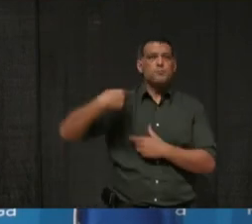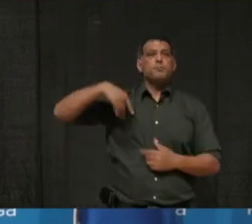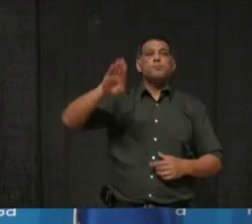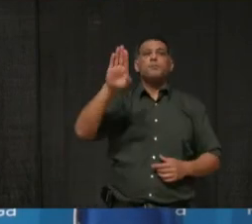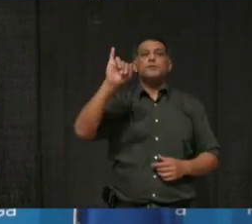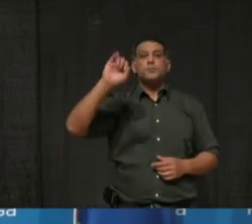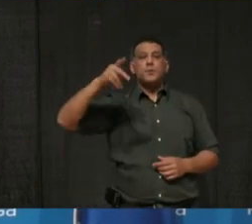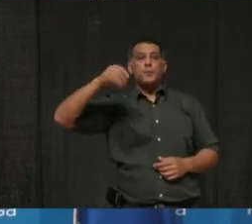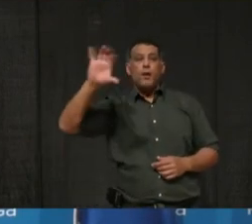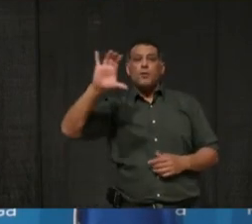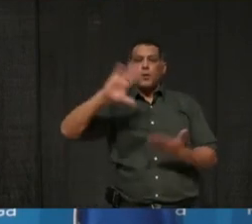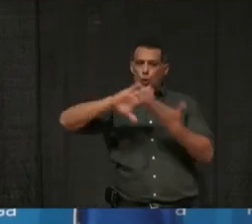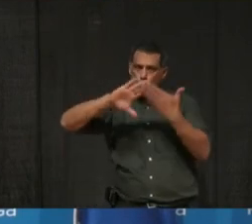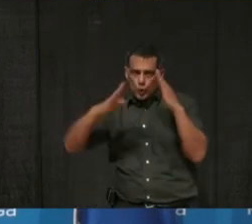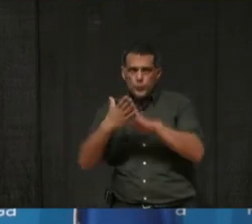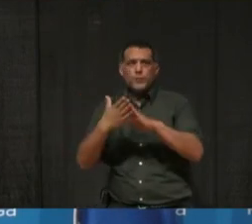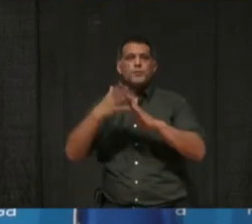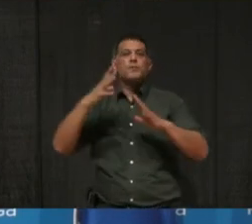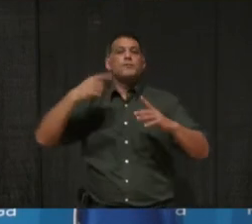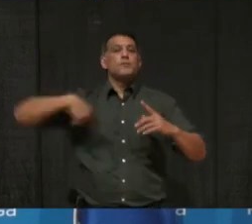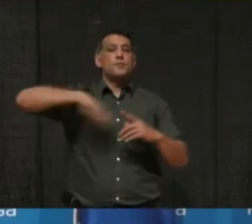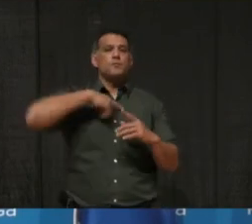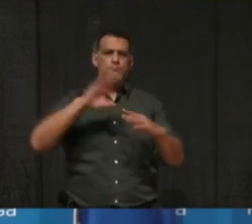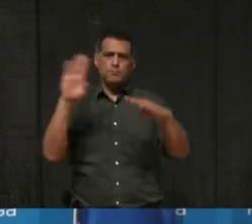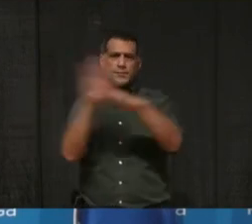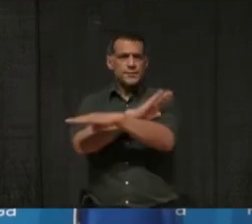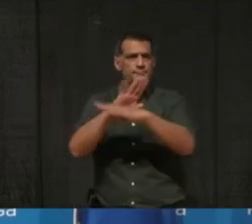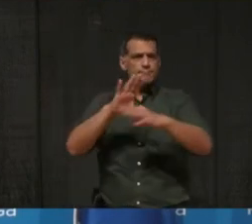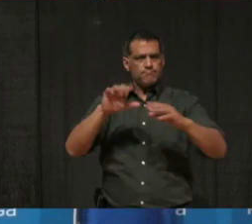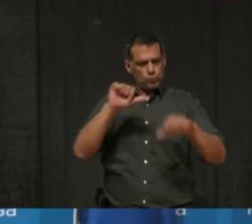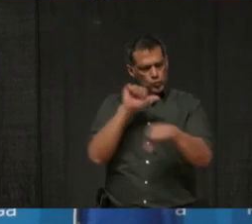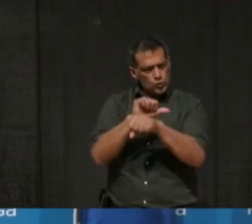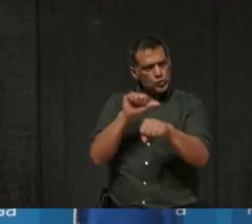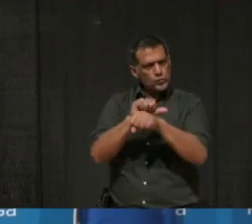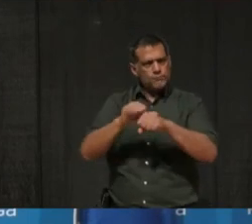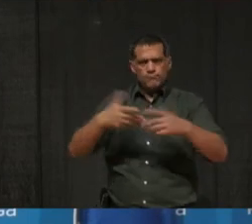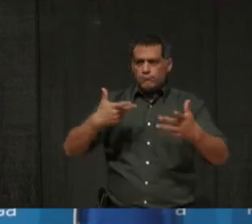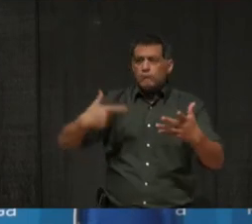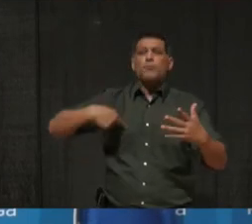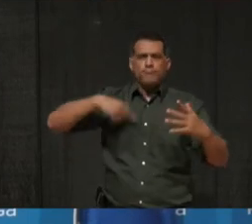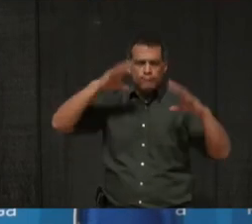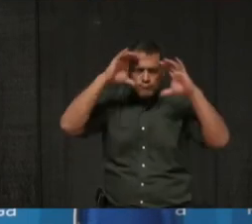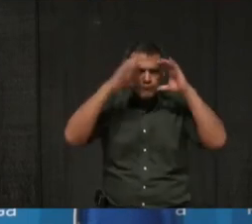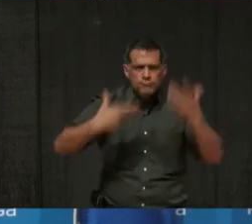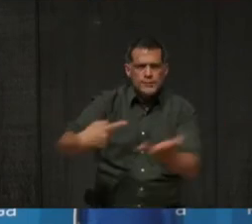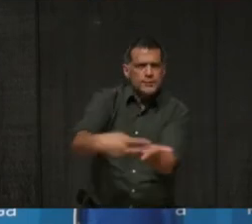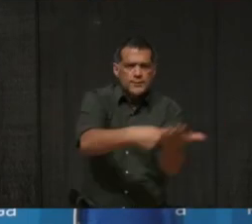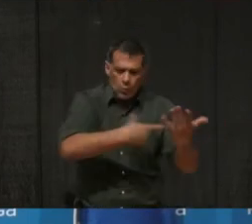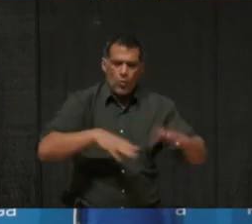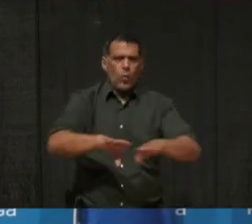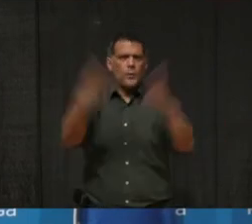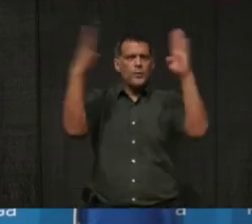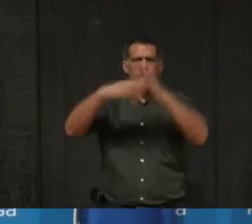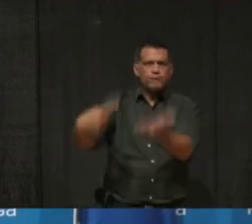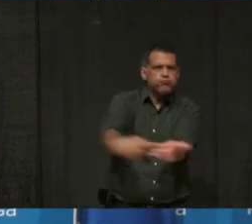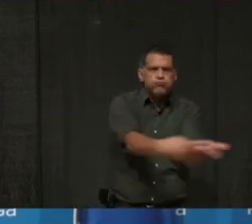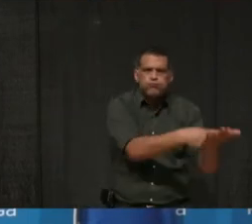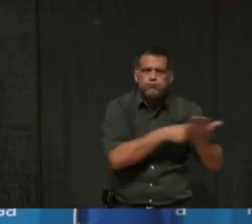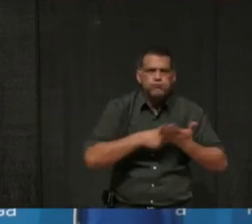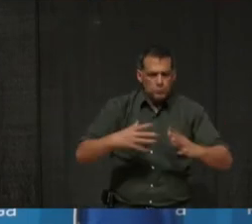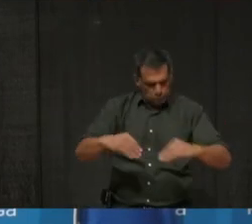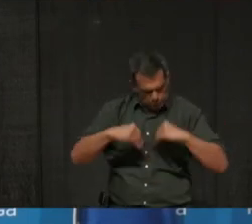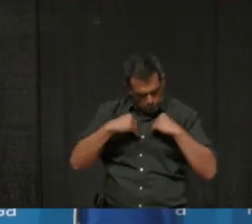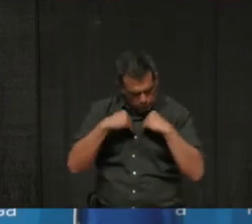our institutions work hard to be equitable and without discrimination for the people that we serve. In